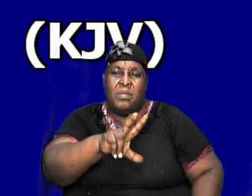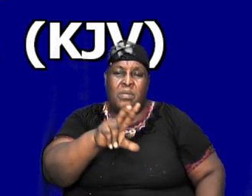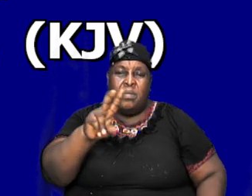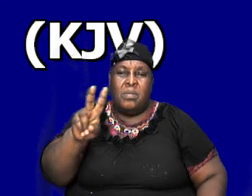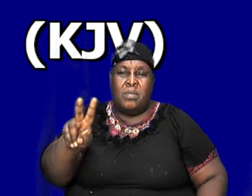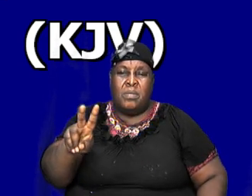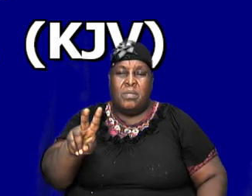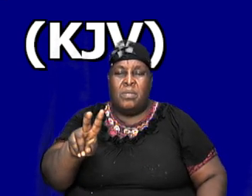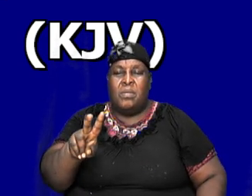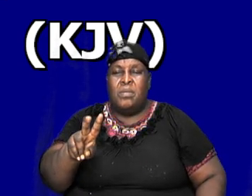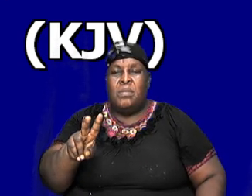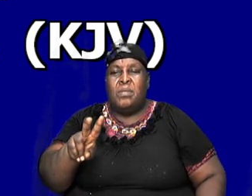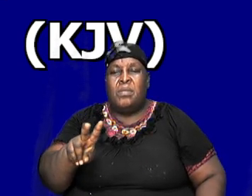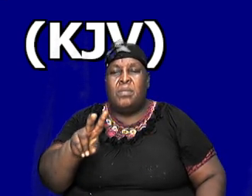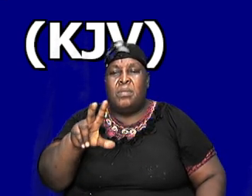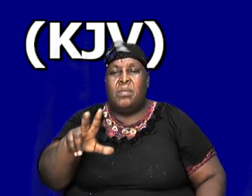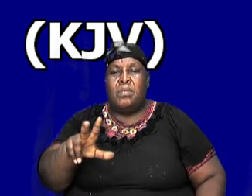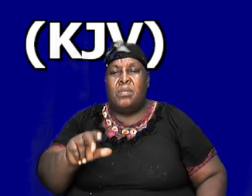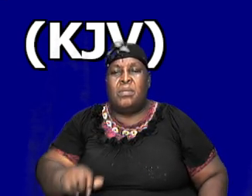slide.